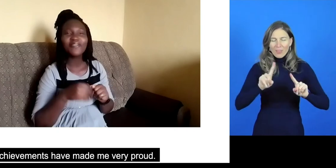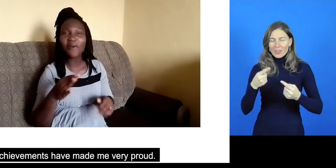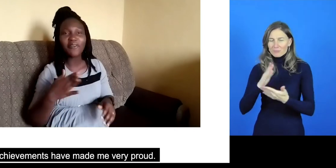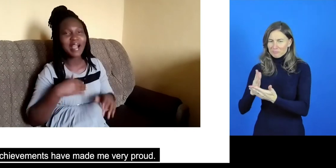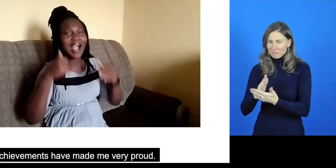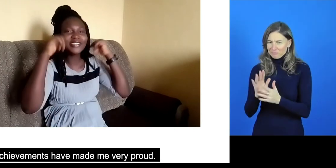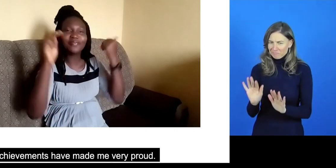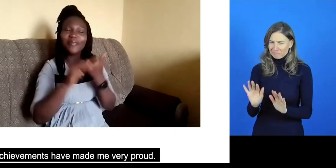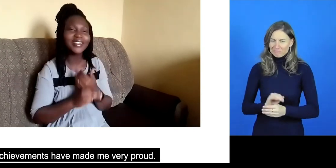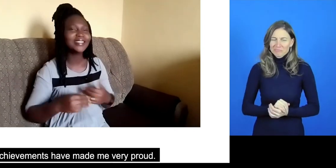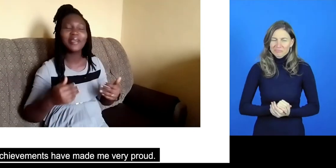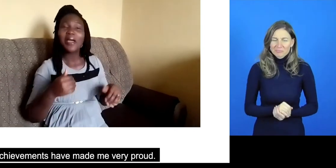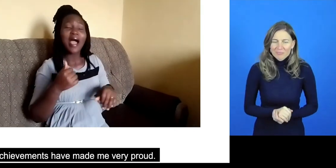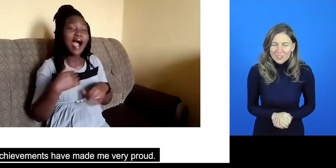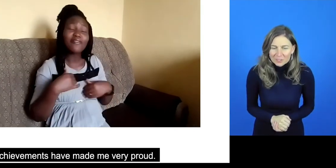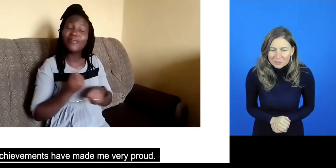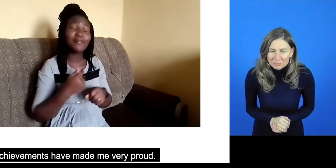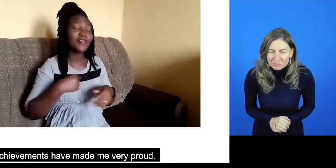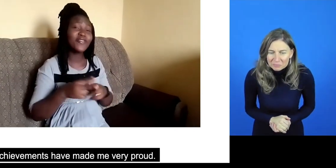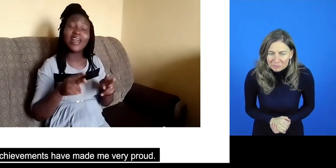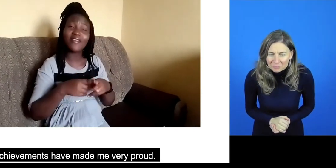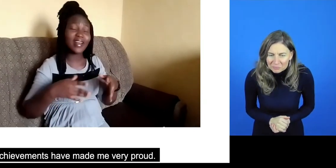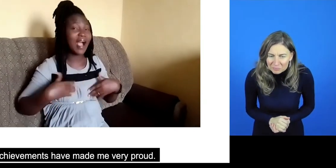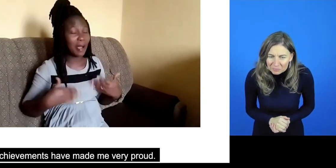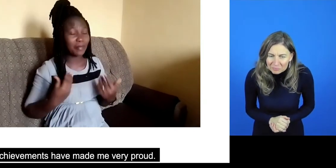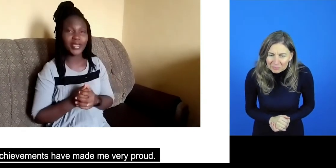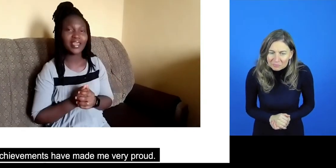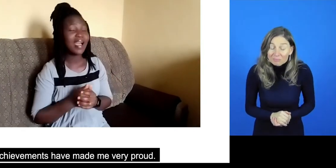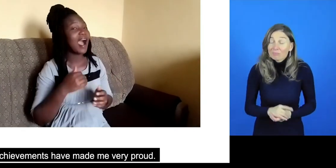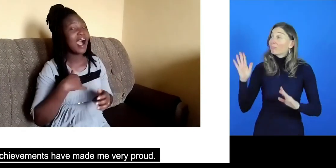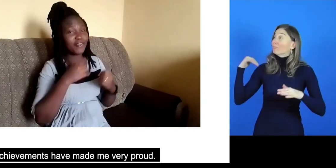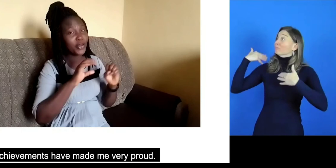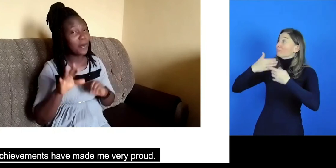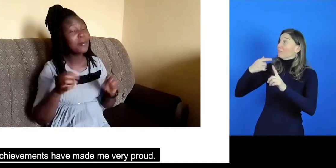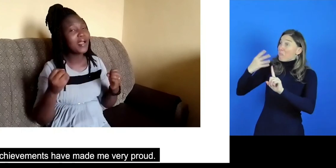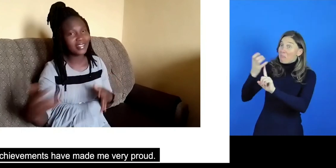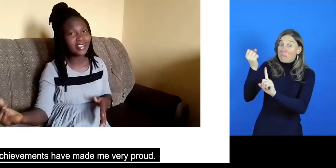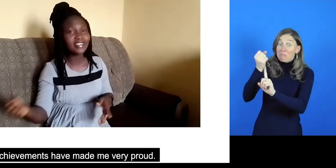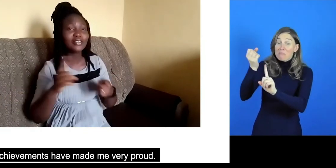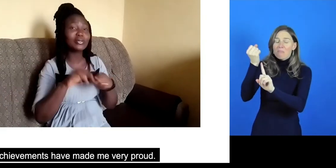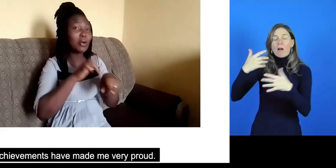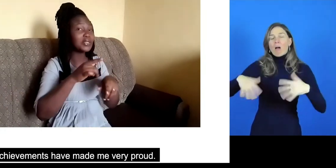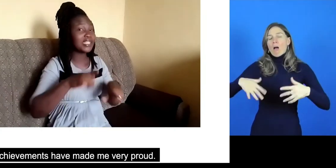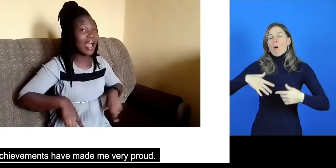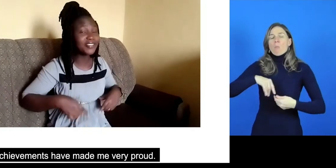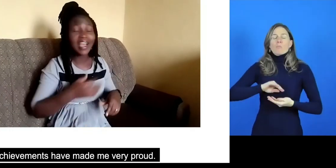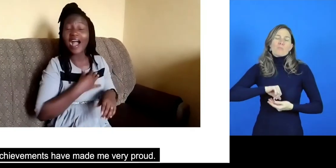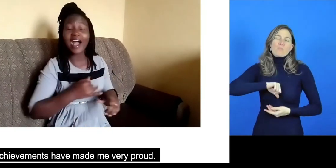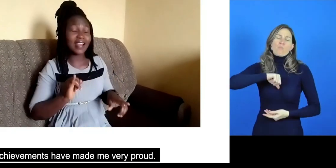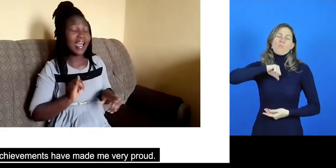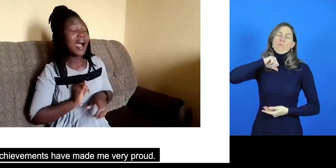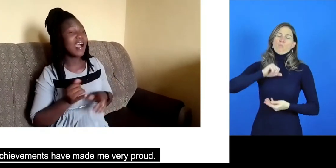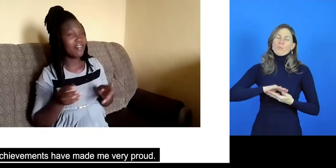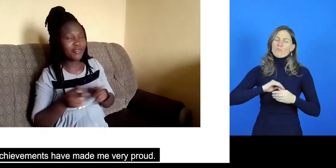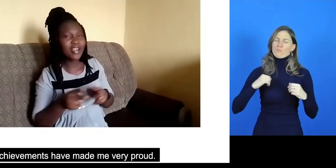The movement means have made me very, very happy. I've done many things to touch lives,